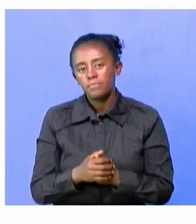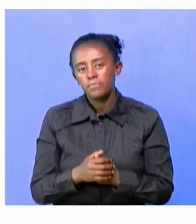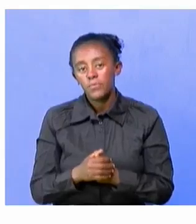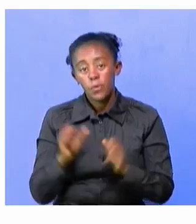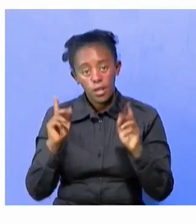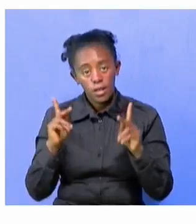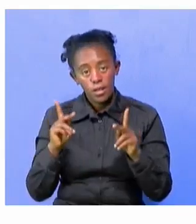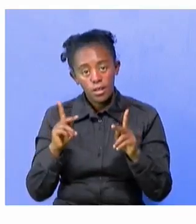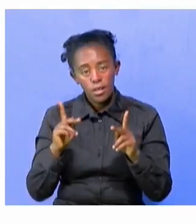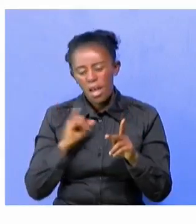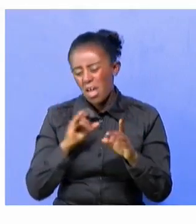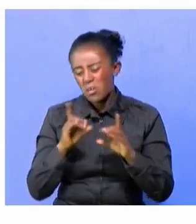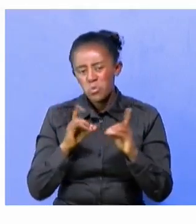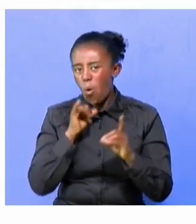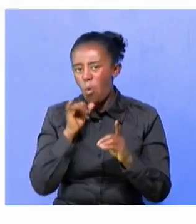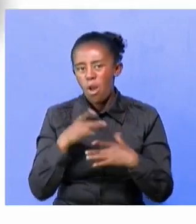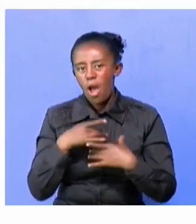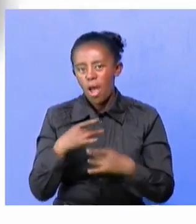Okay, I don't like